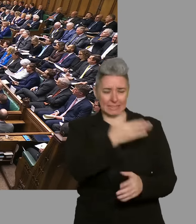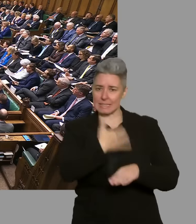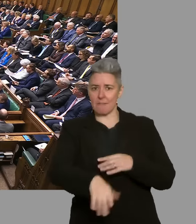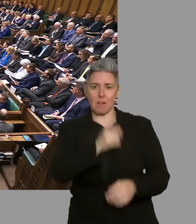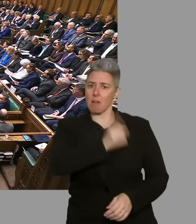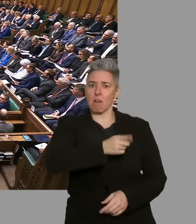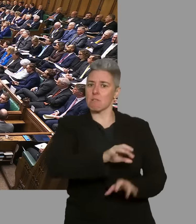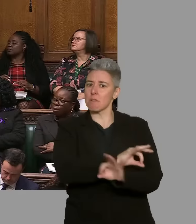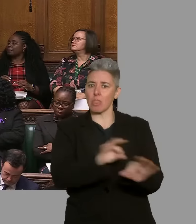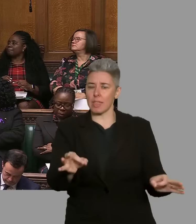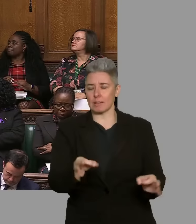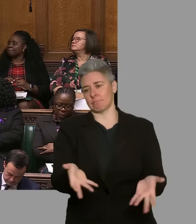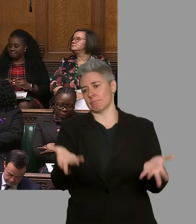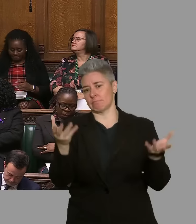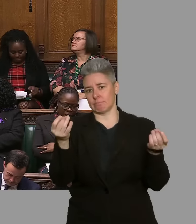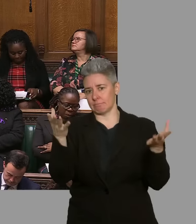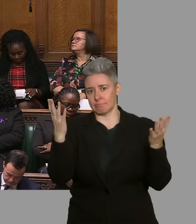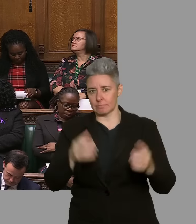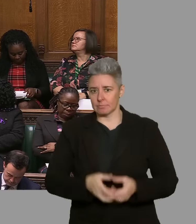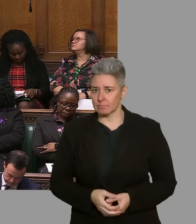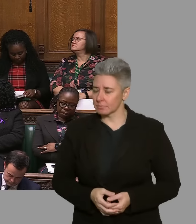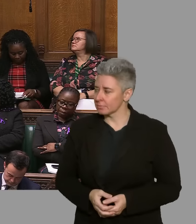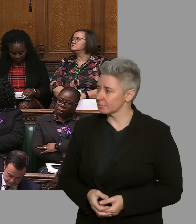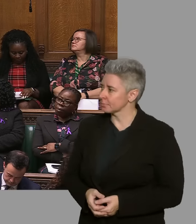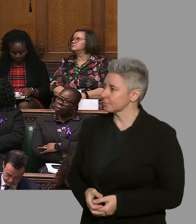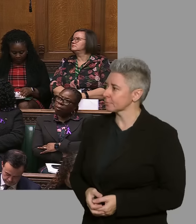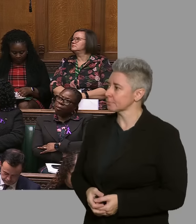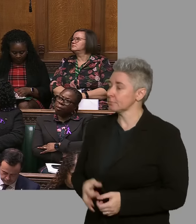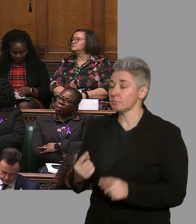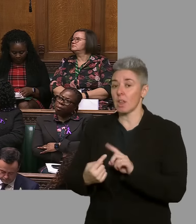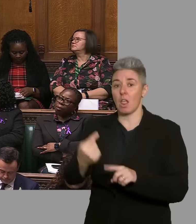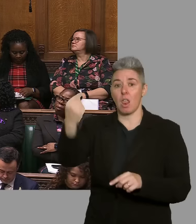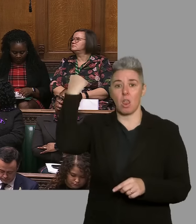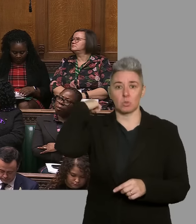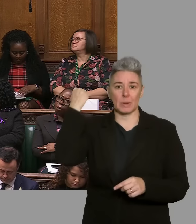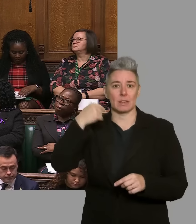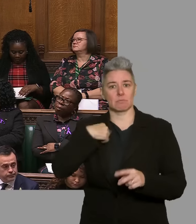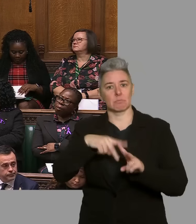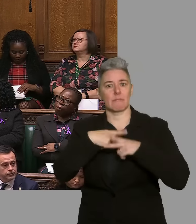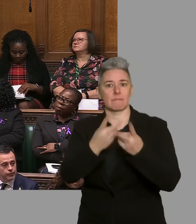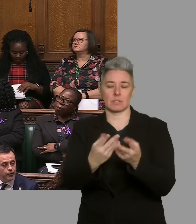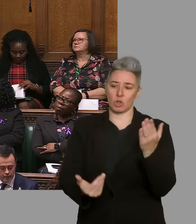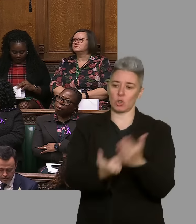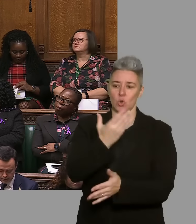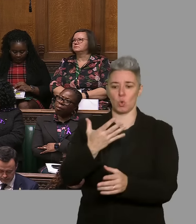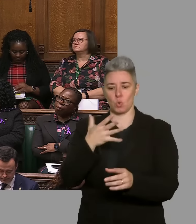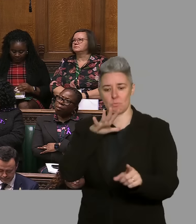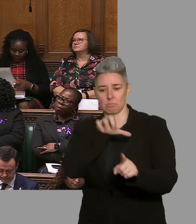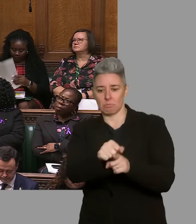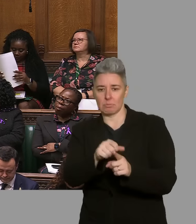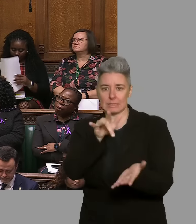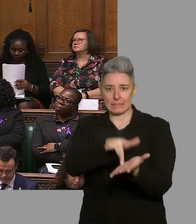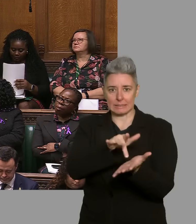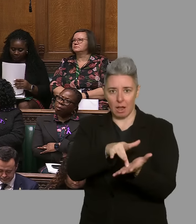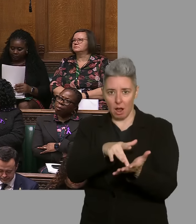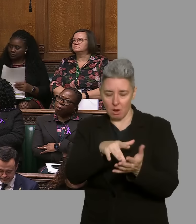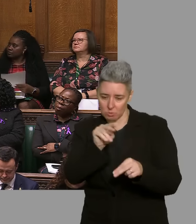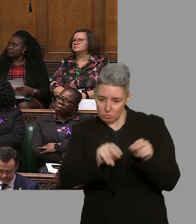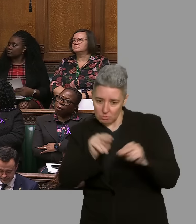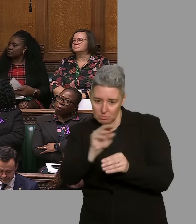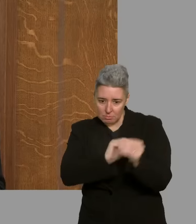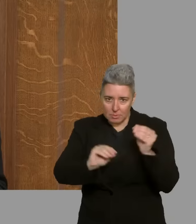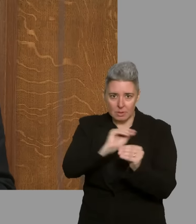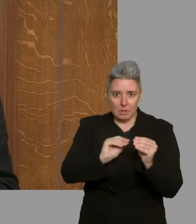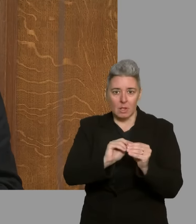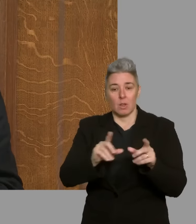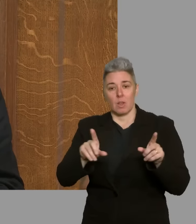Hospital, and as well as the 85,000 new appointments it's going to create, I was really pleased to see the new solar panels and heat pumps being designed